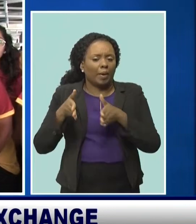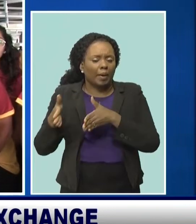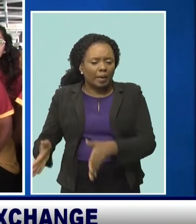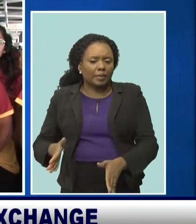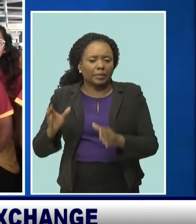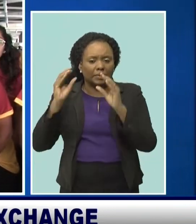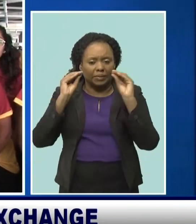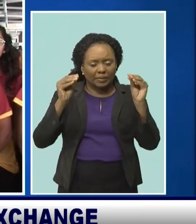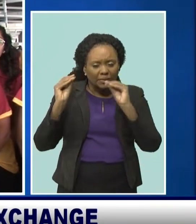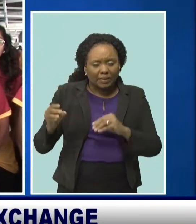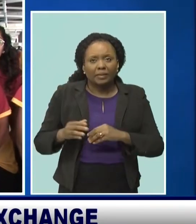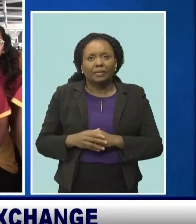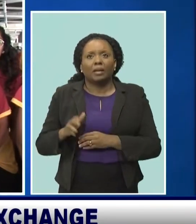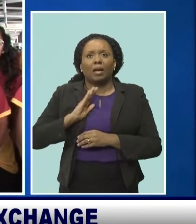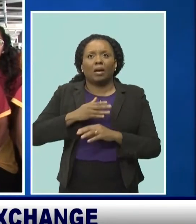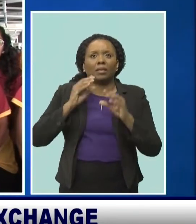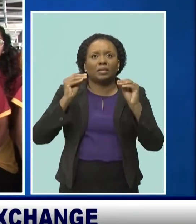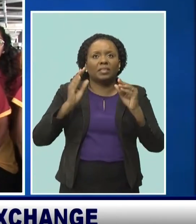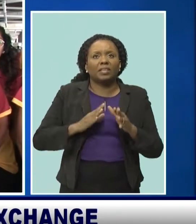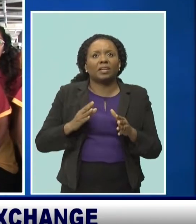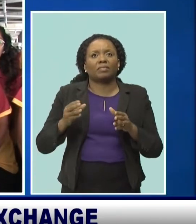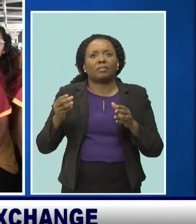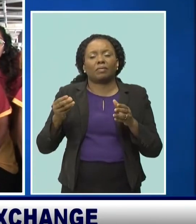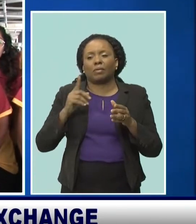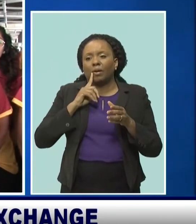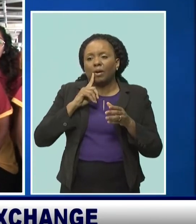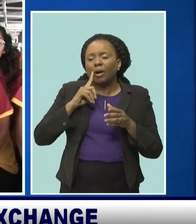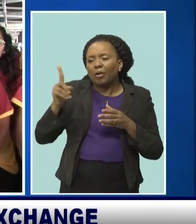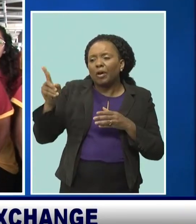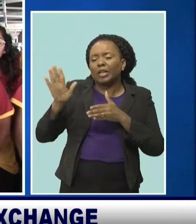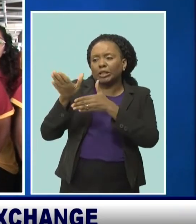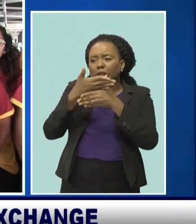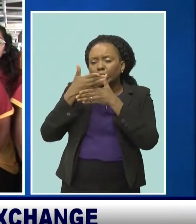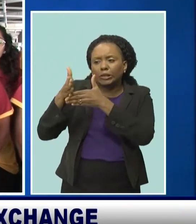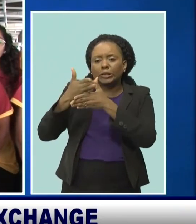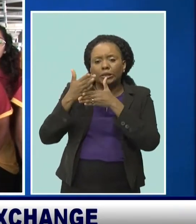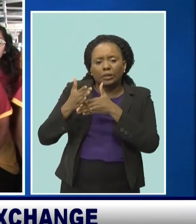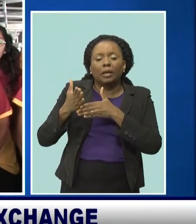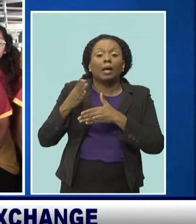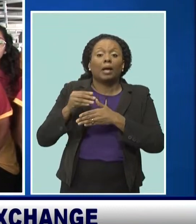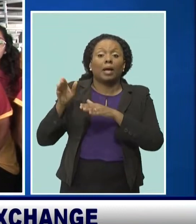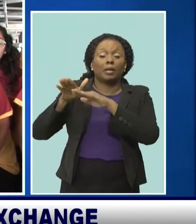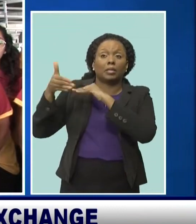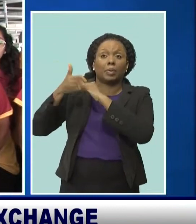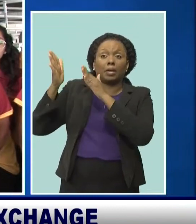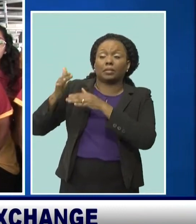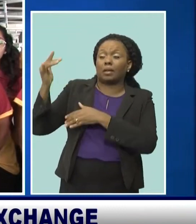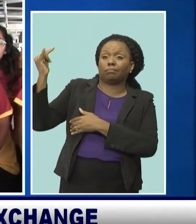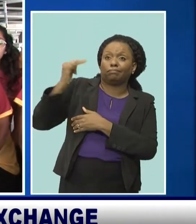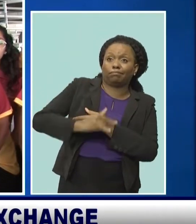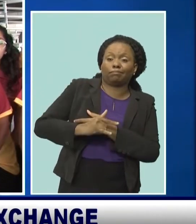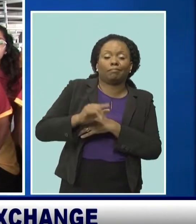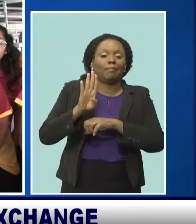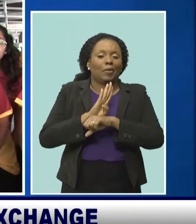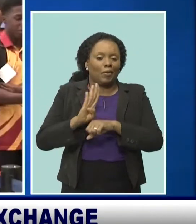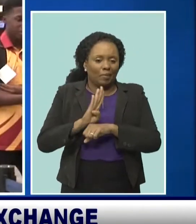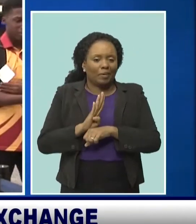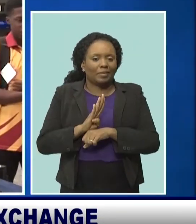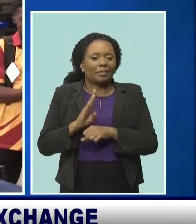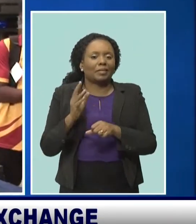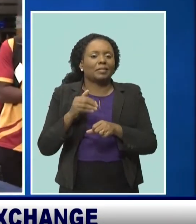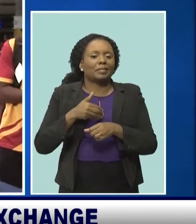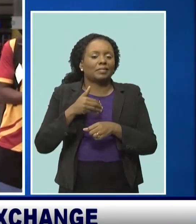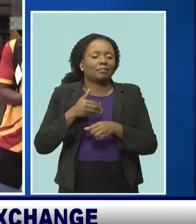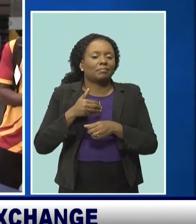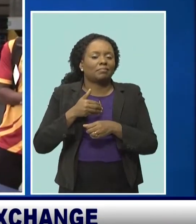with their colleagues in Jamaica, and we're expecting that they're going to be coming to Barbados early in January to do the same thing in